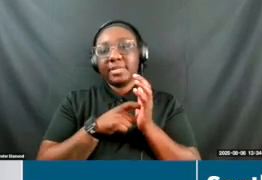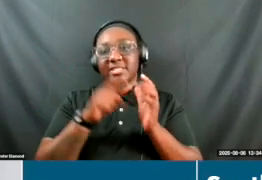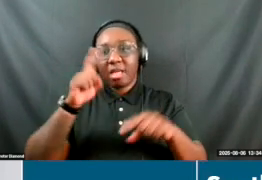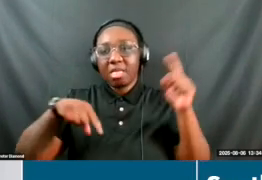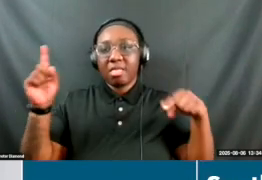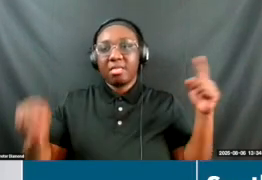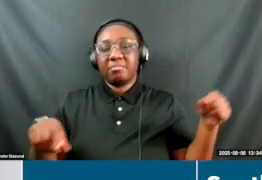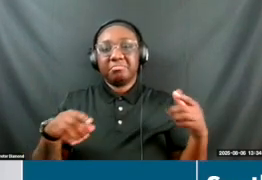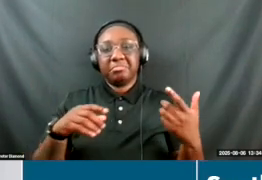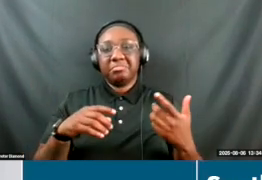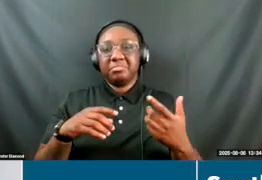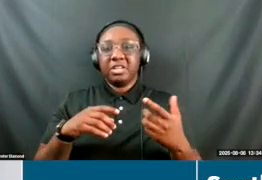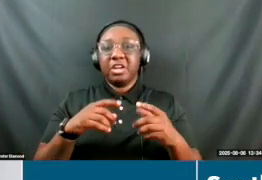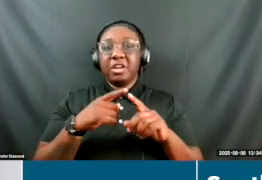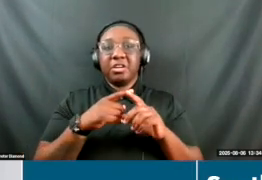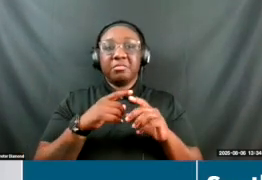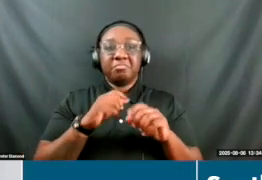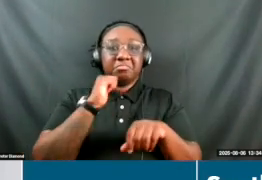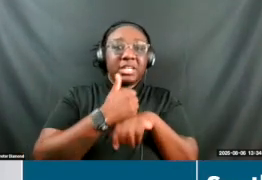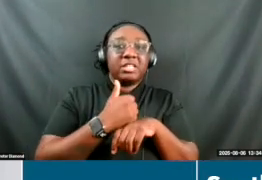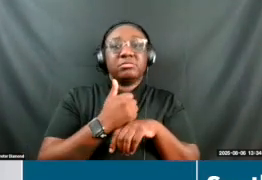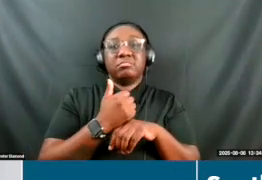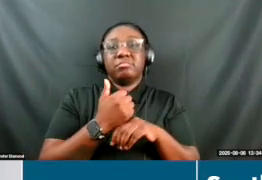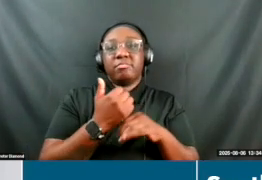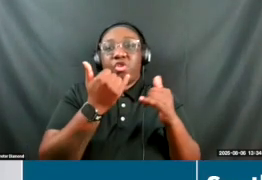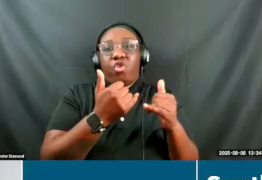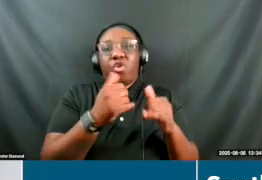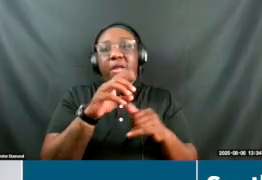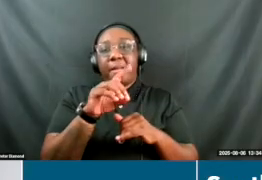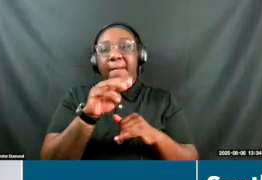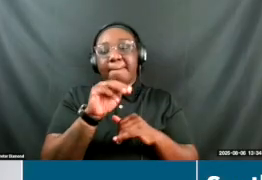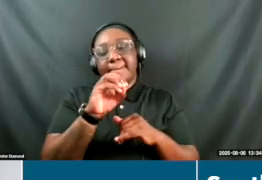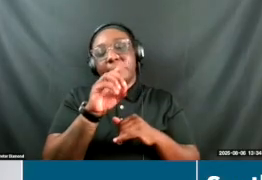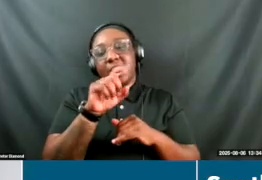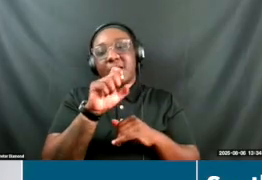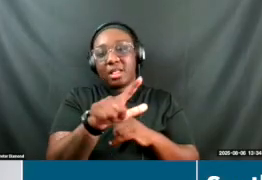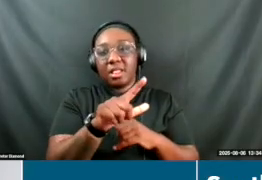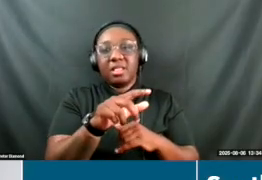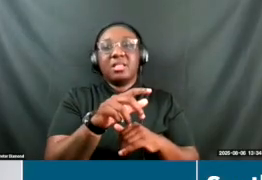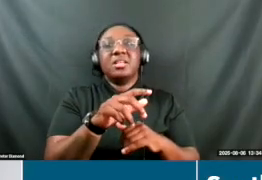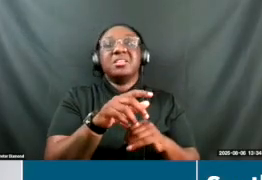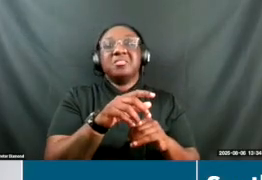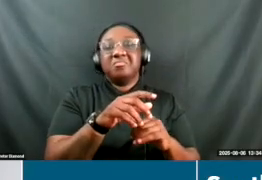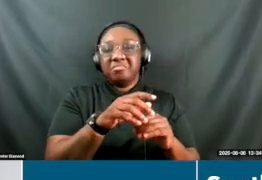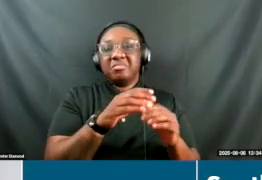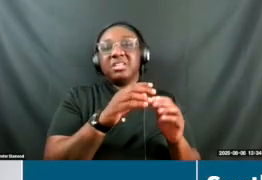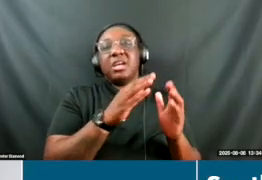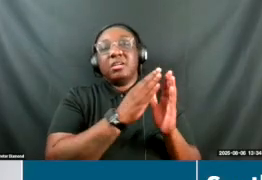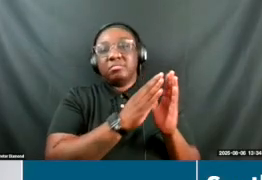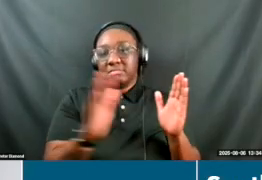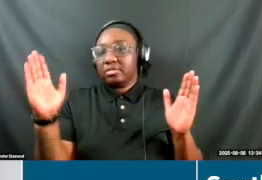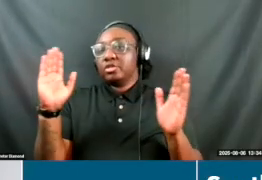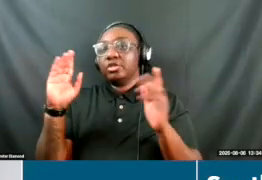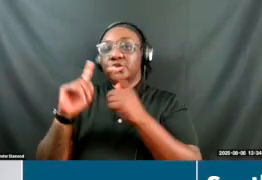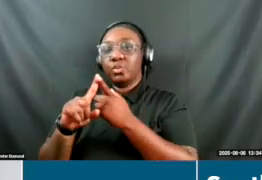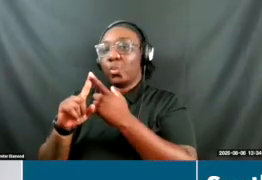retired model year cutoff to the number of approved dealerships. Please note that there are additional criteria that vary between regional clean cars